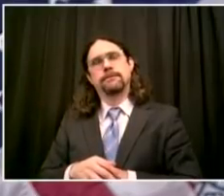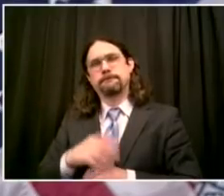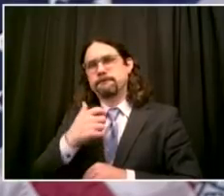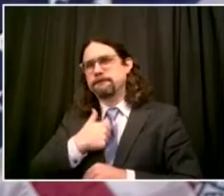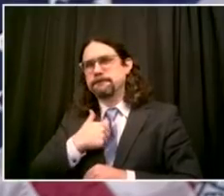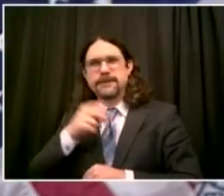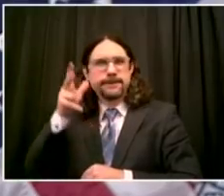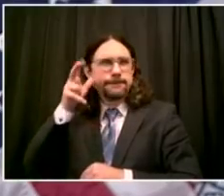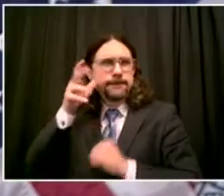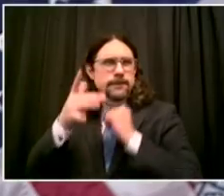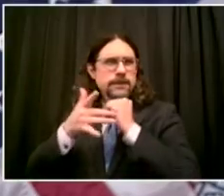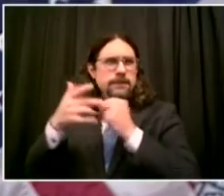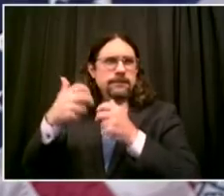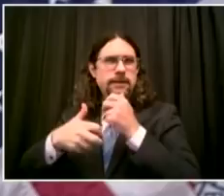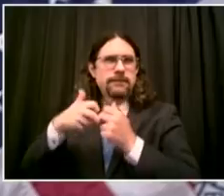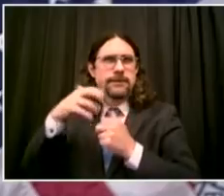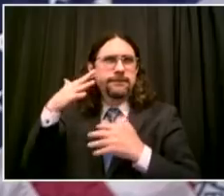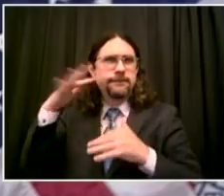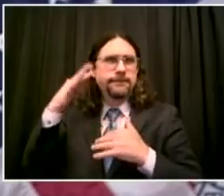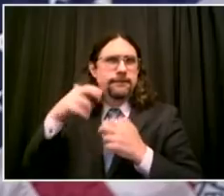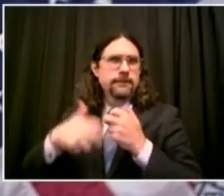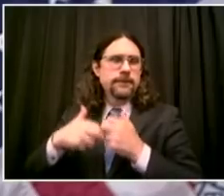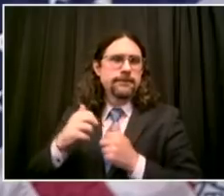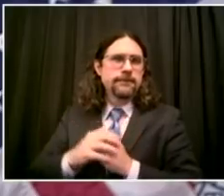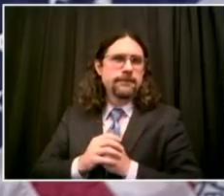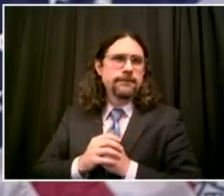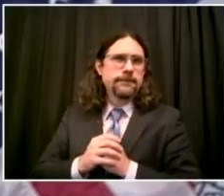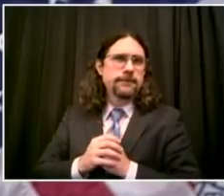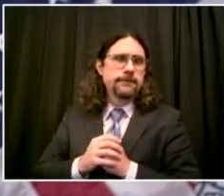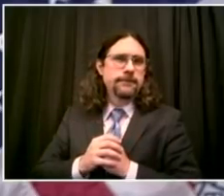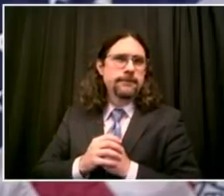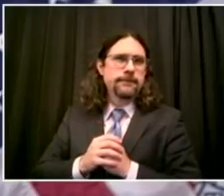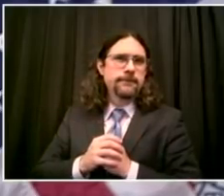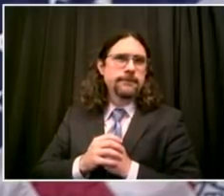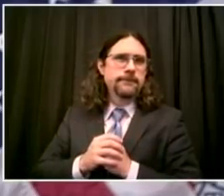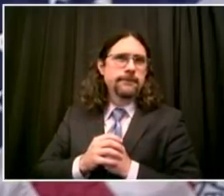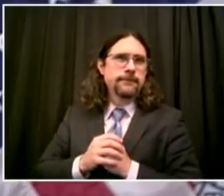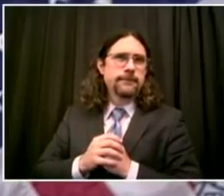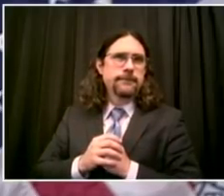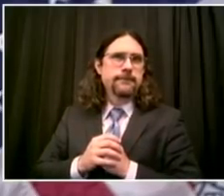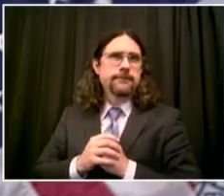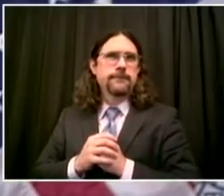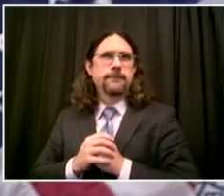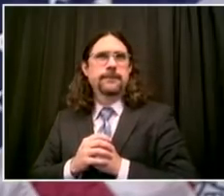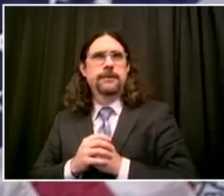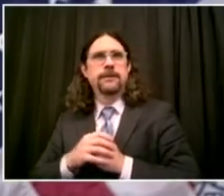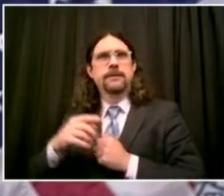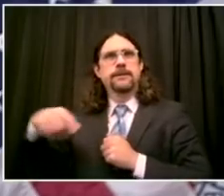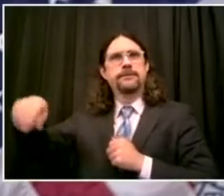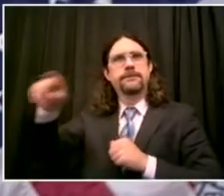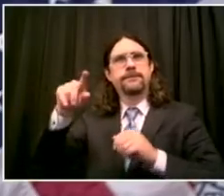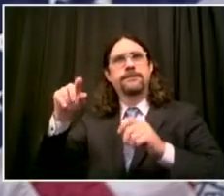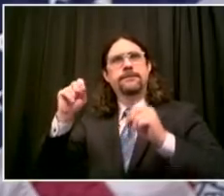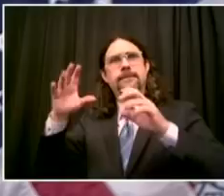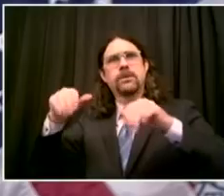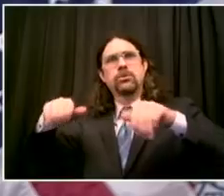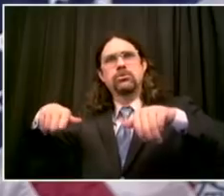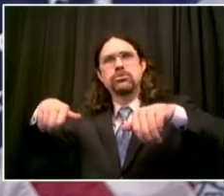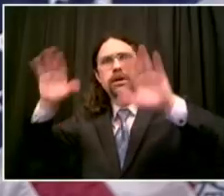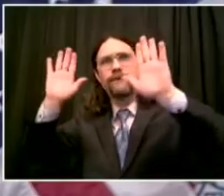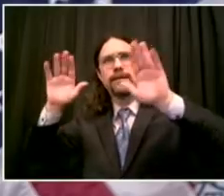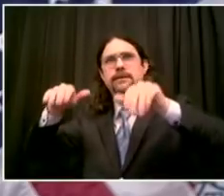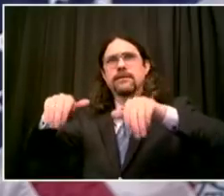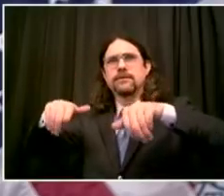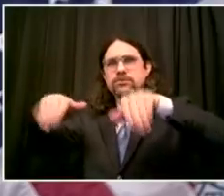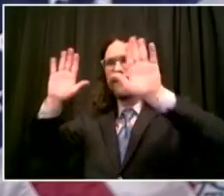generations. And we now are that generation they were talking about. We're now the ones in the fight. It's a different